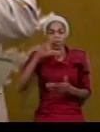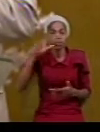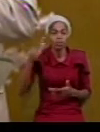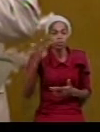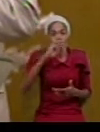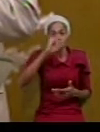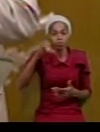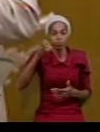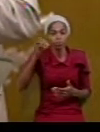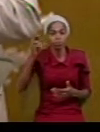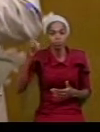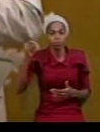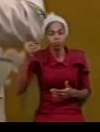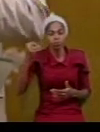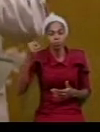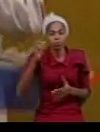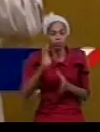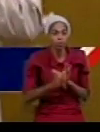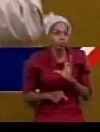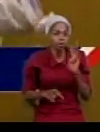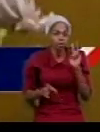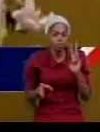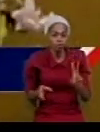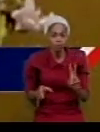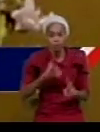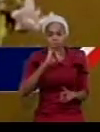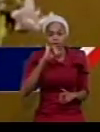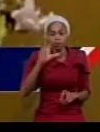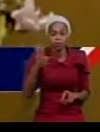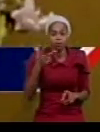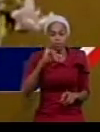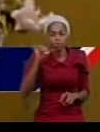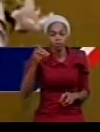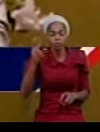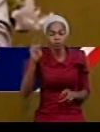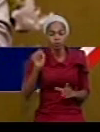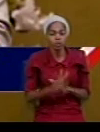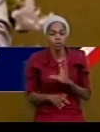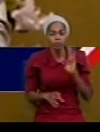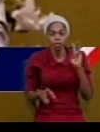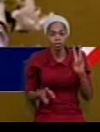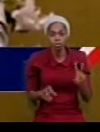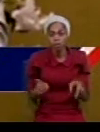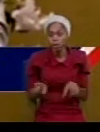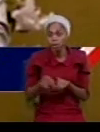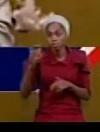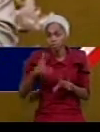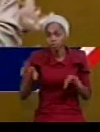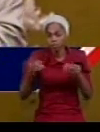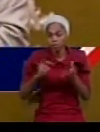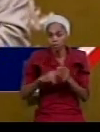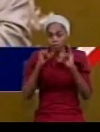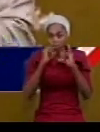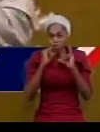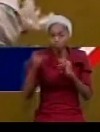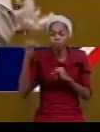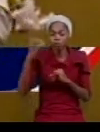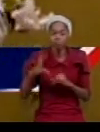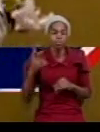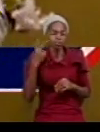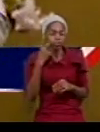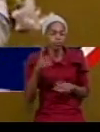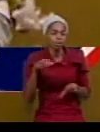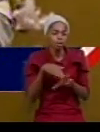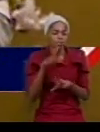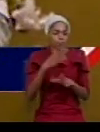3 John verse 2. As the Lord gave these instructions, he was looking at their total well-being. 3 John verse 2, beloved, I